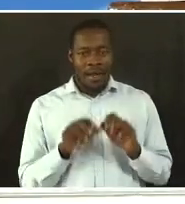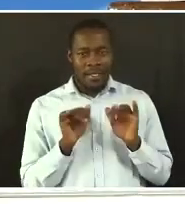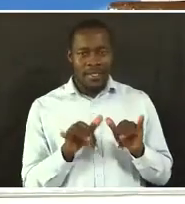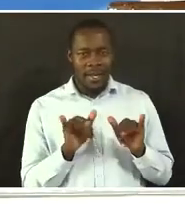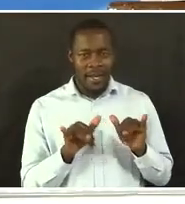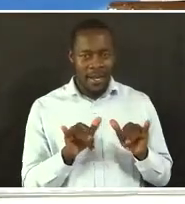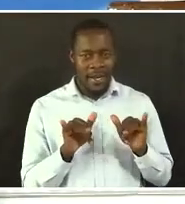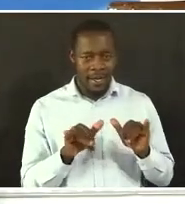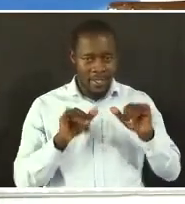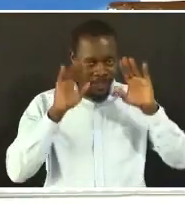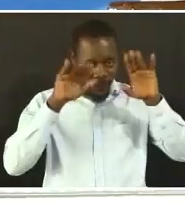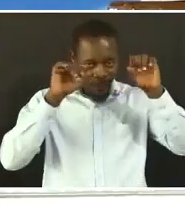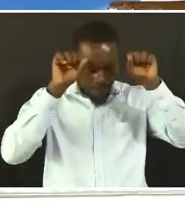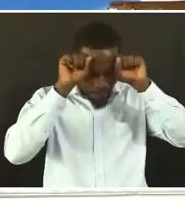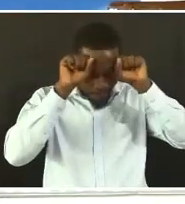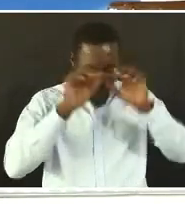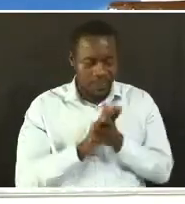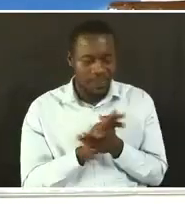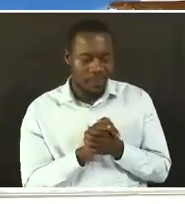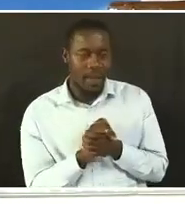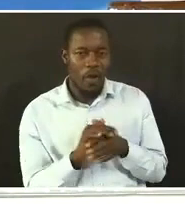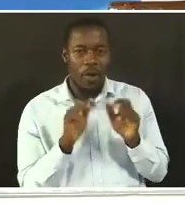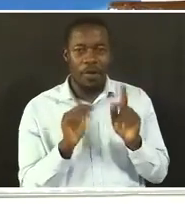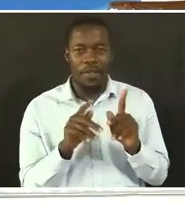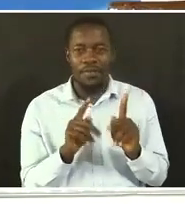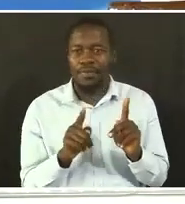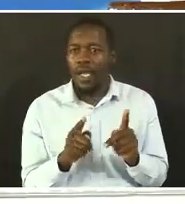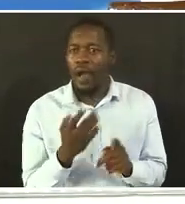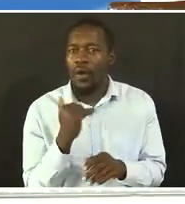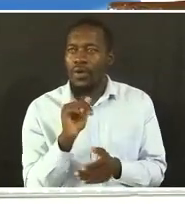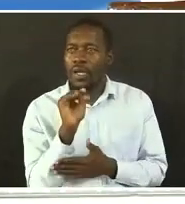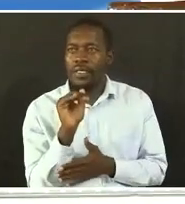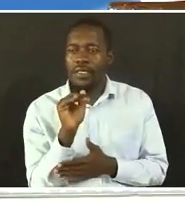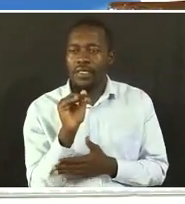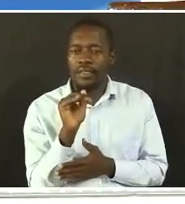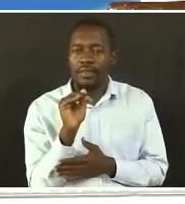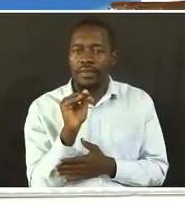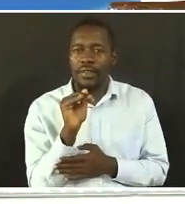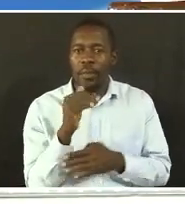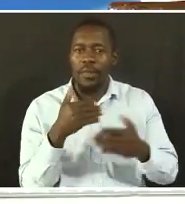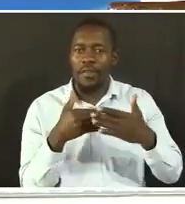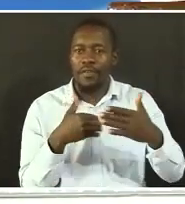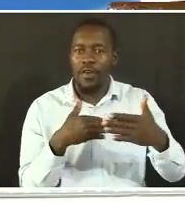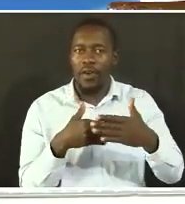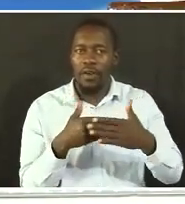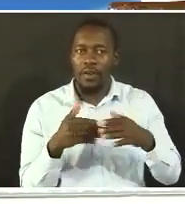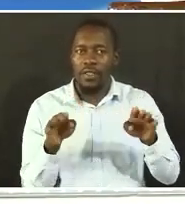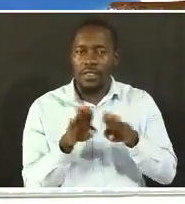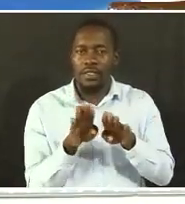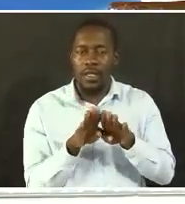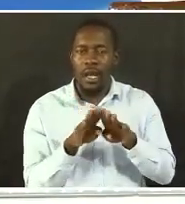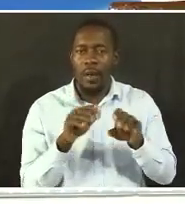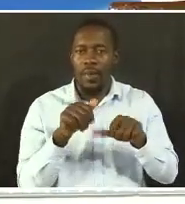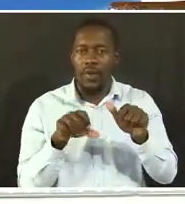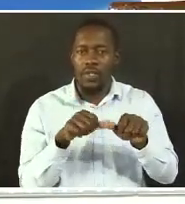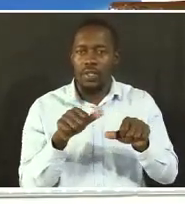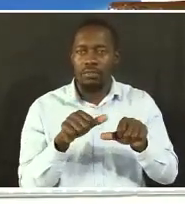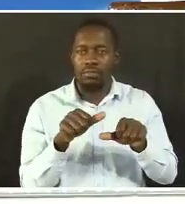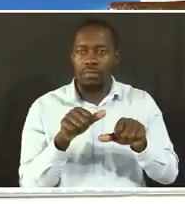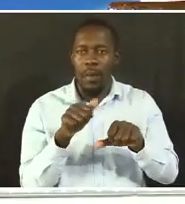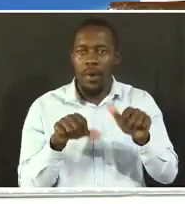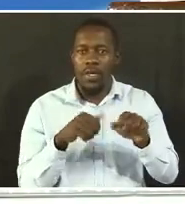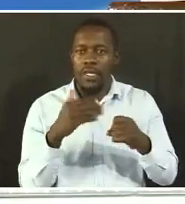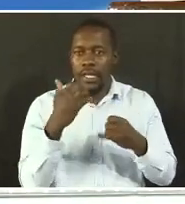Hey, church, allow me to ask, as we close this Bible study session on the forgotten signs of the end